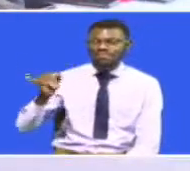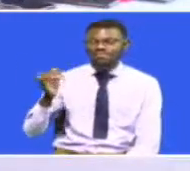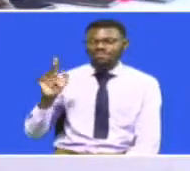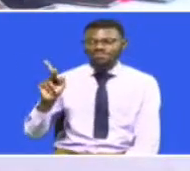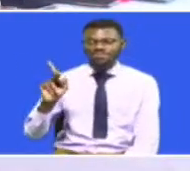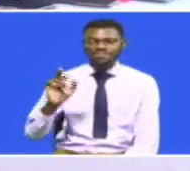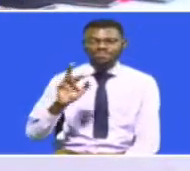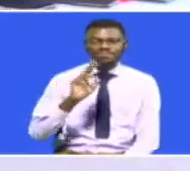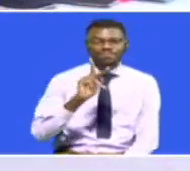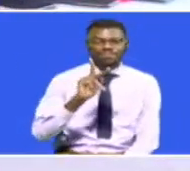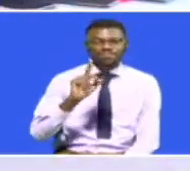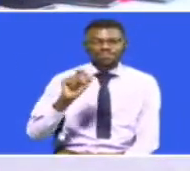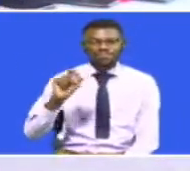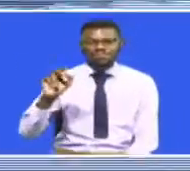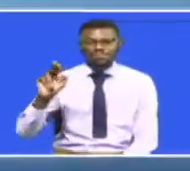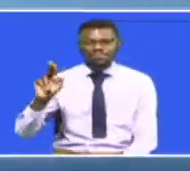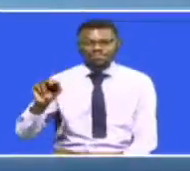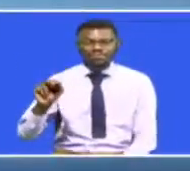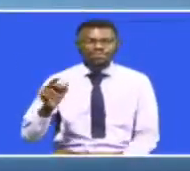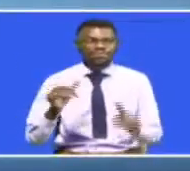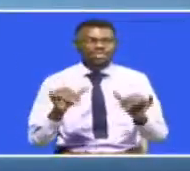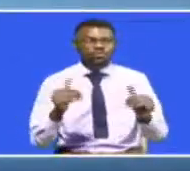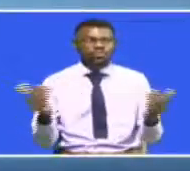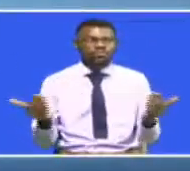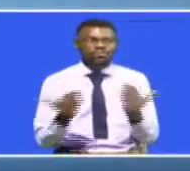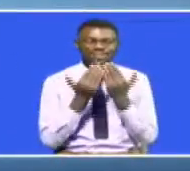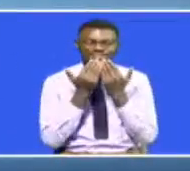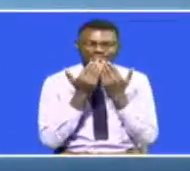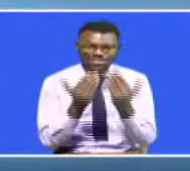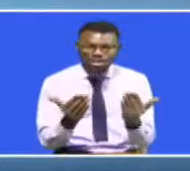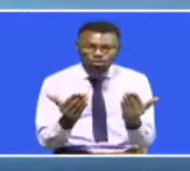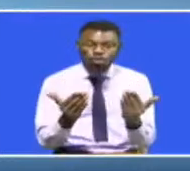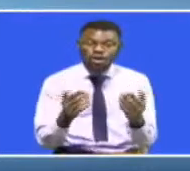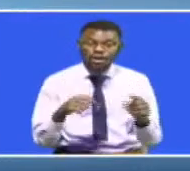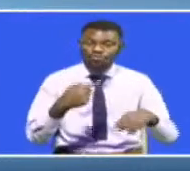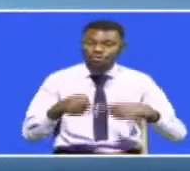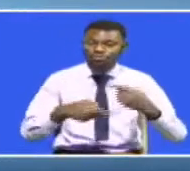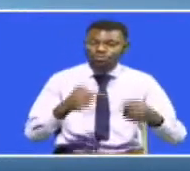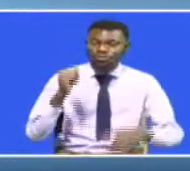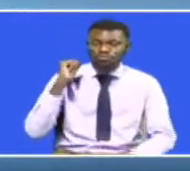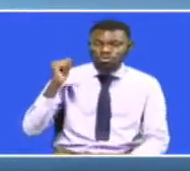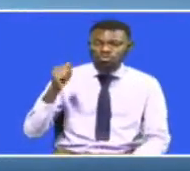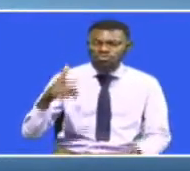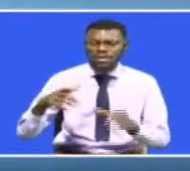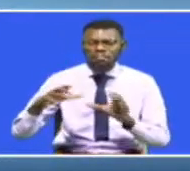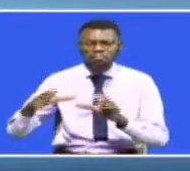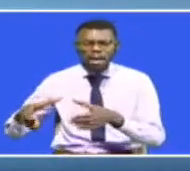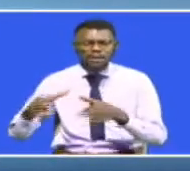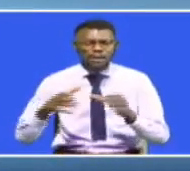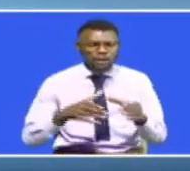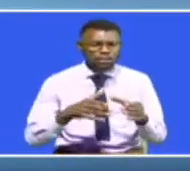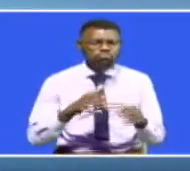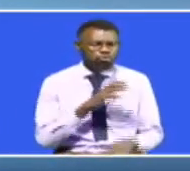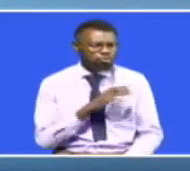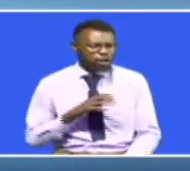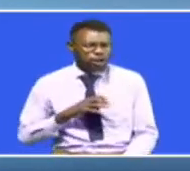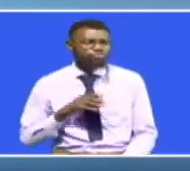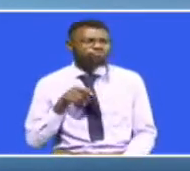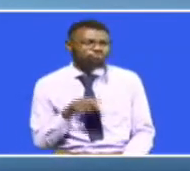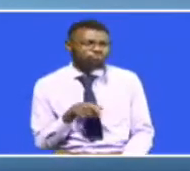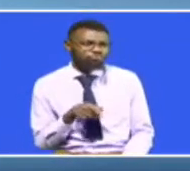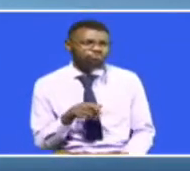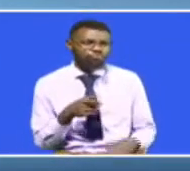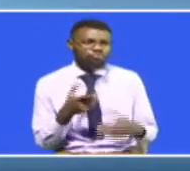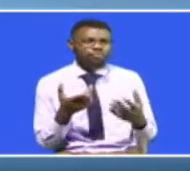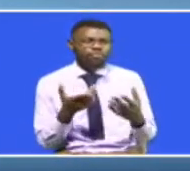Kirui, KTN News. Thank you, Kirui, for that update. Moving on, the political party's liaison committee has proposed